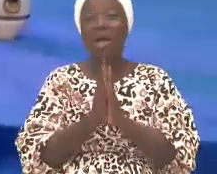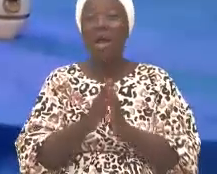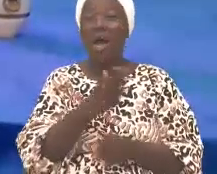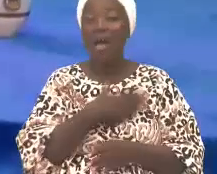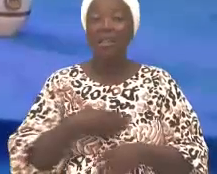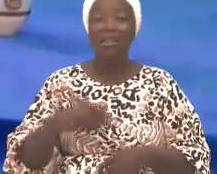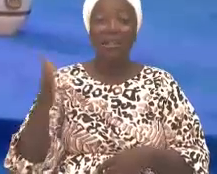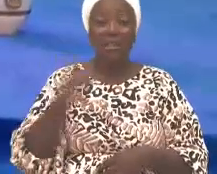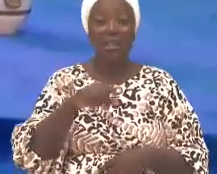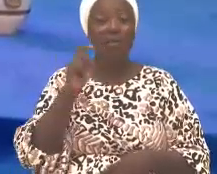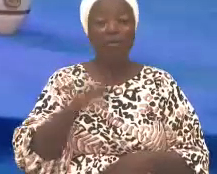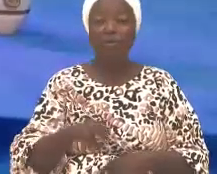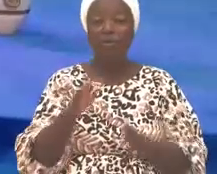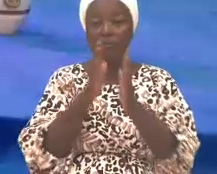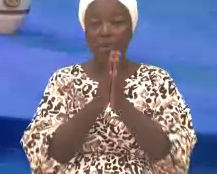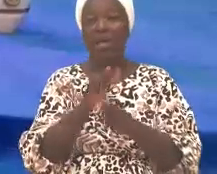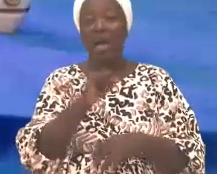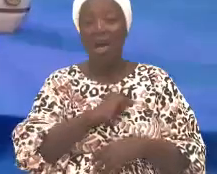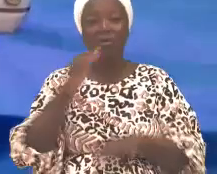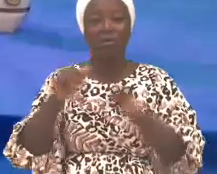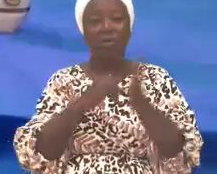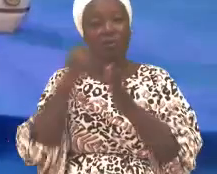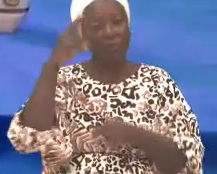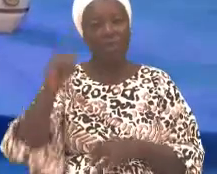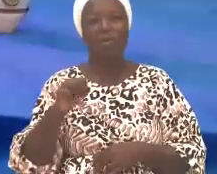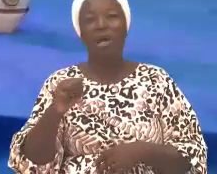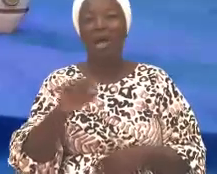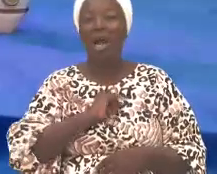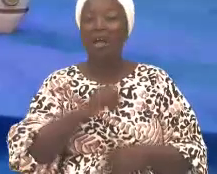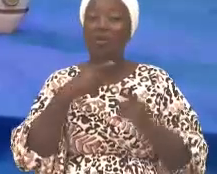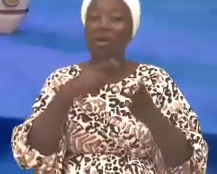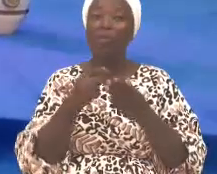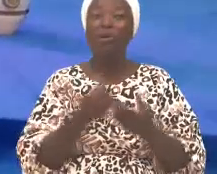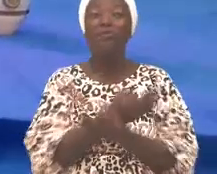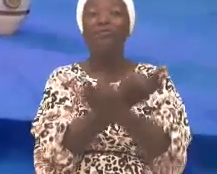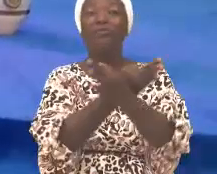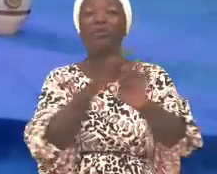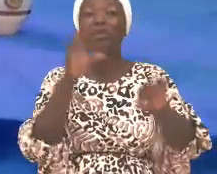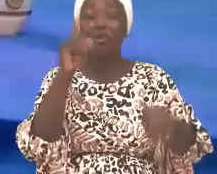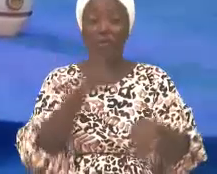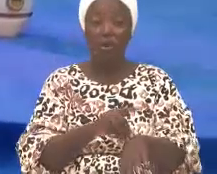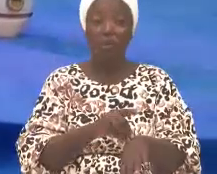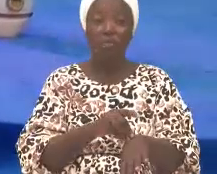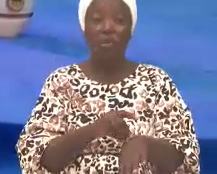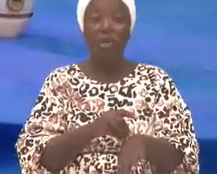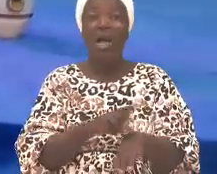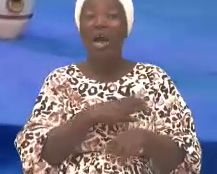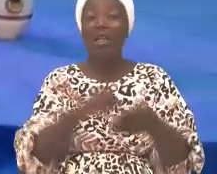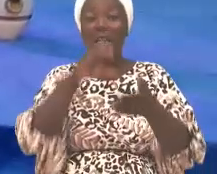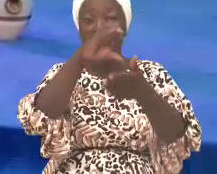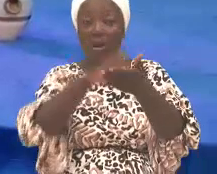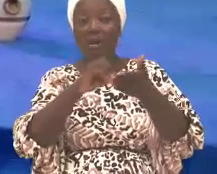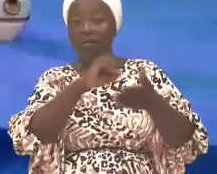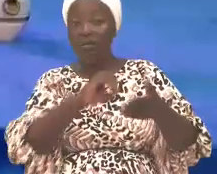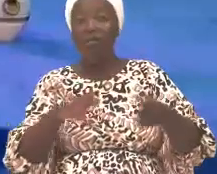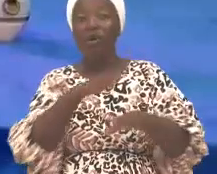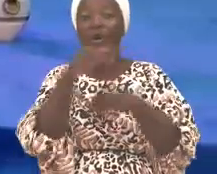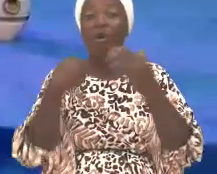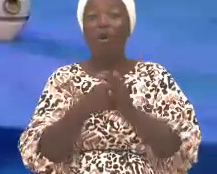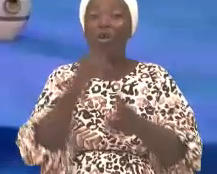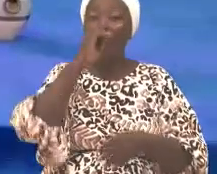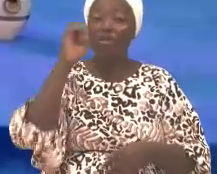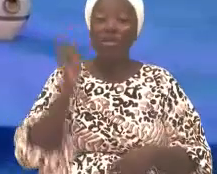pray, I'll do it for them. I talk of emancipation, I talk of eliminating every evil